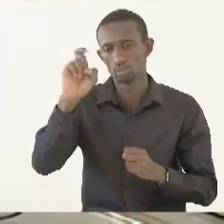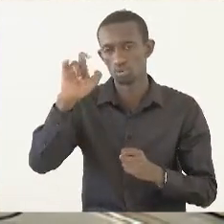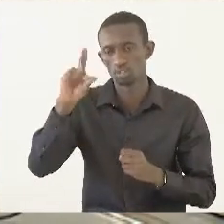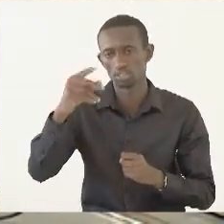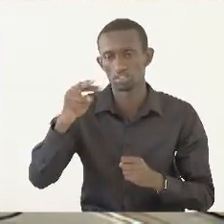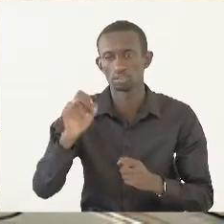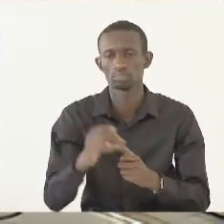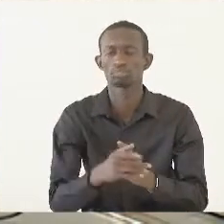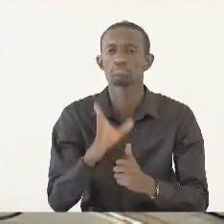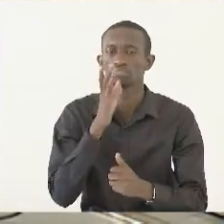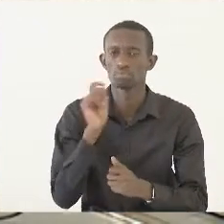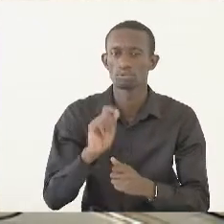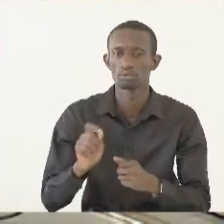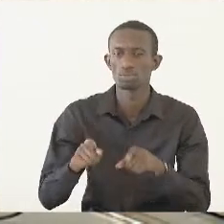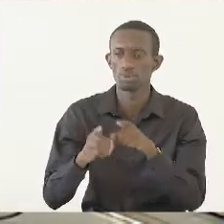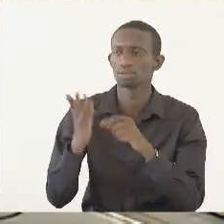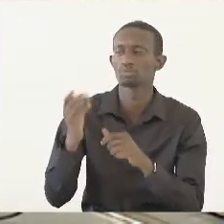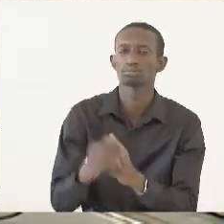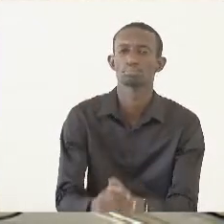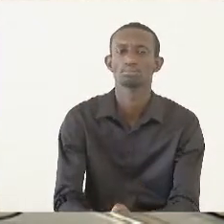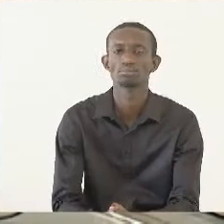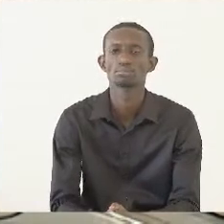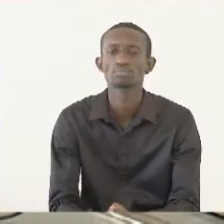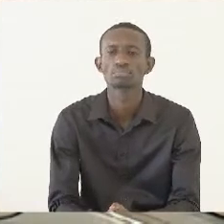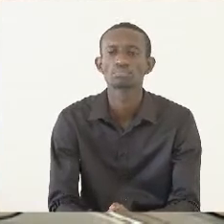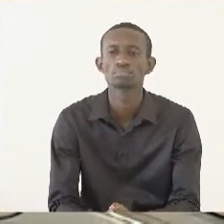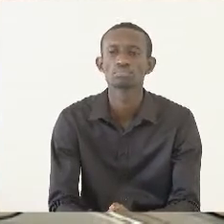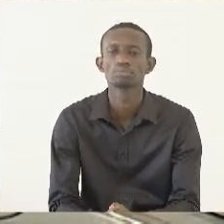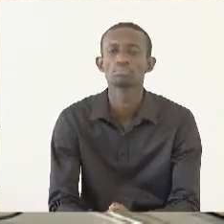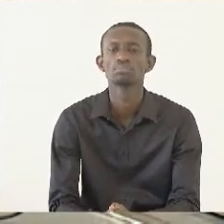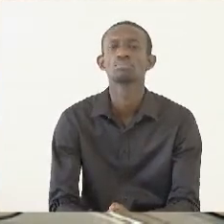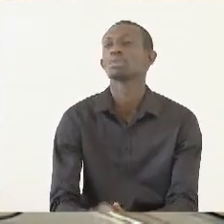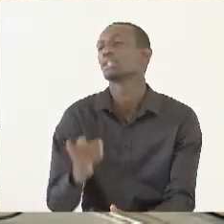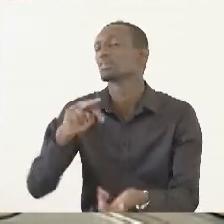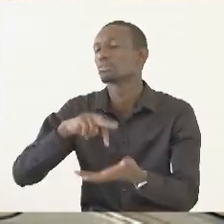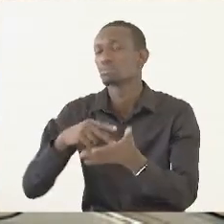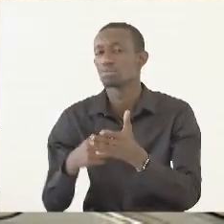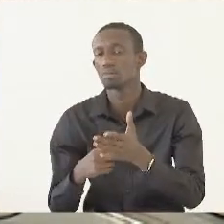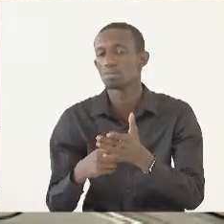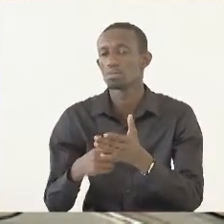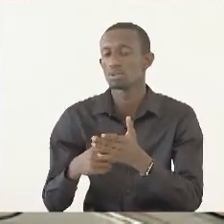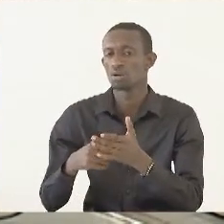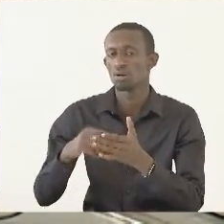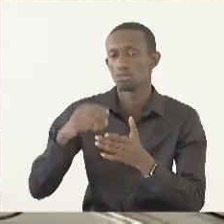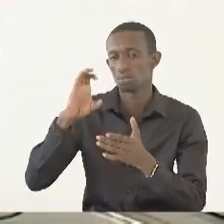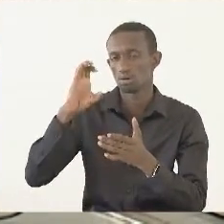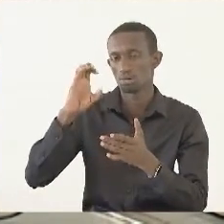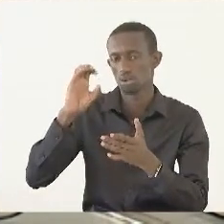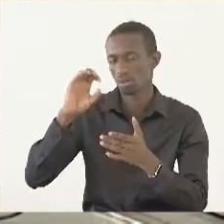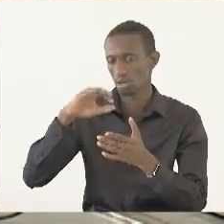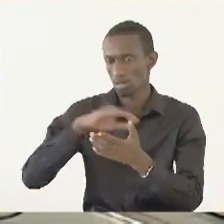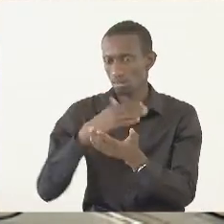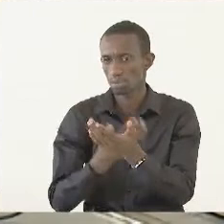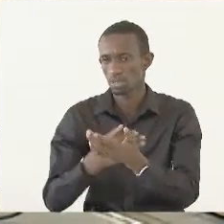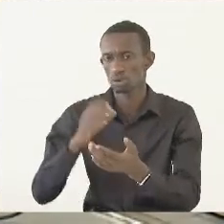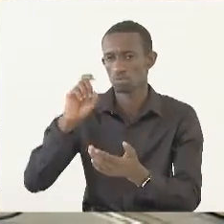form, that is oxygen over here. That means the ability of the compound to behave as an